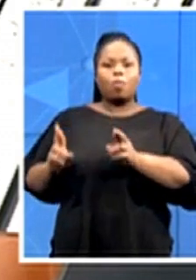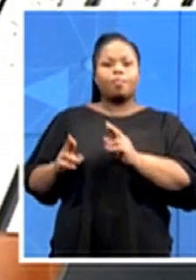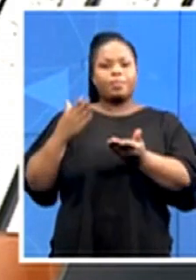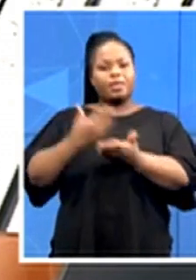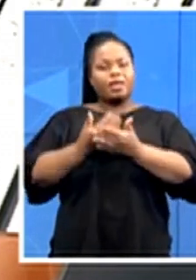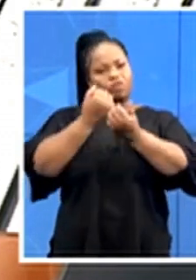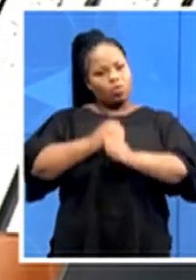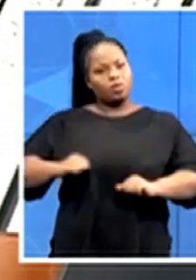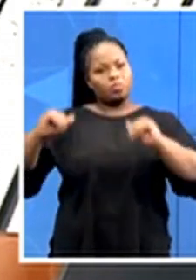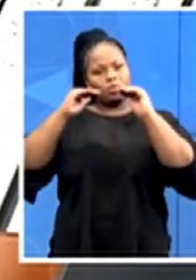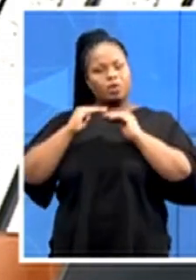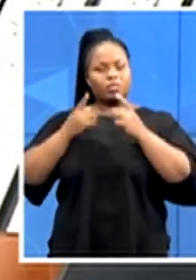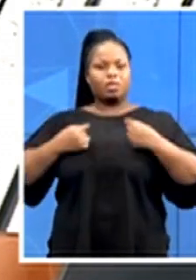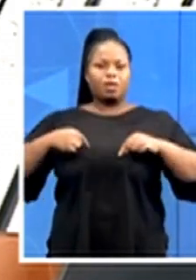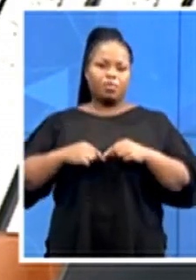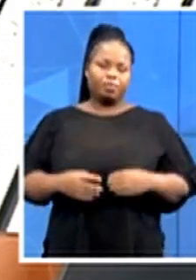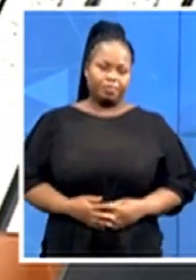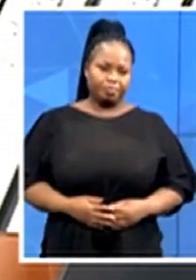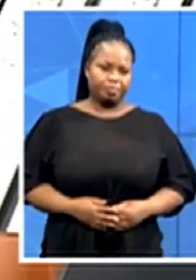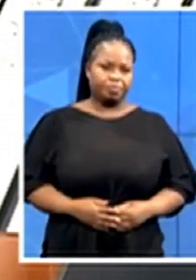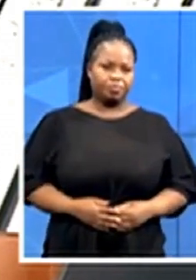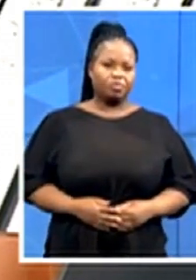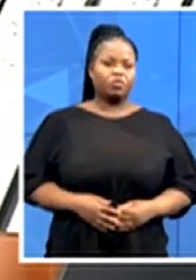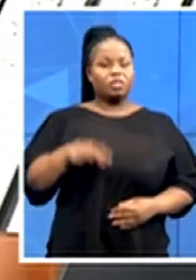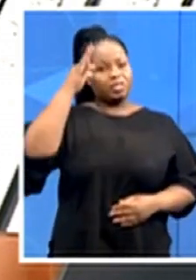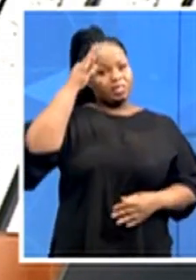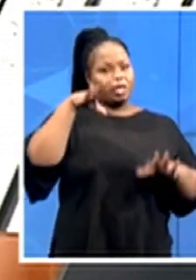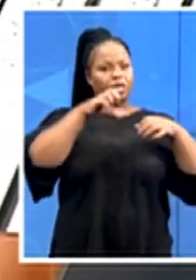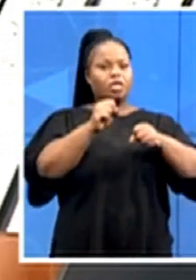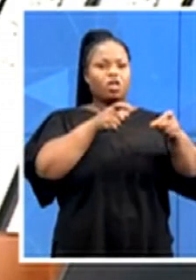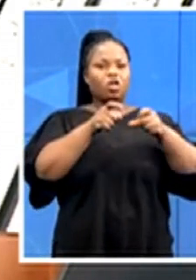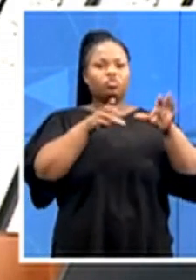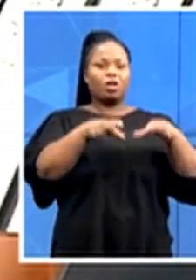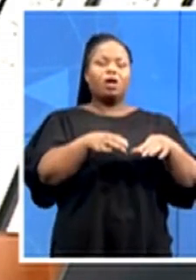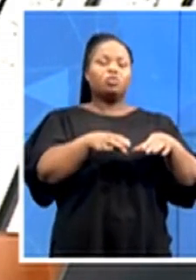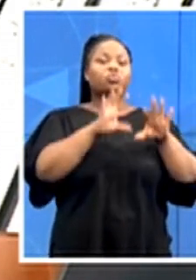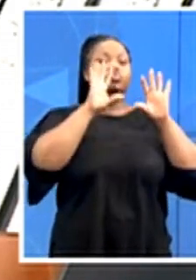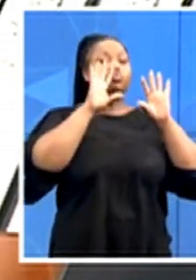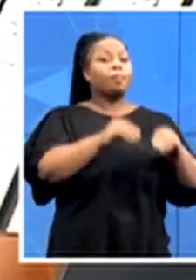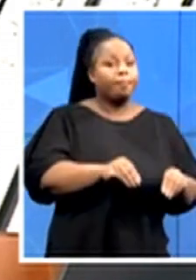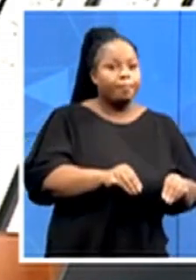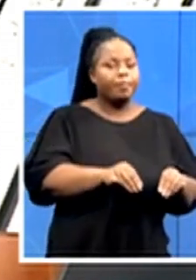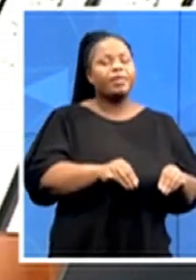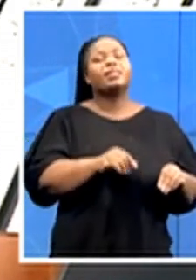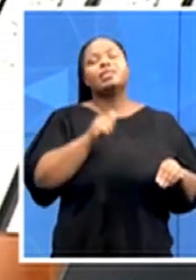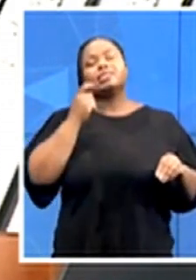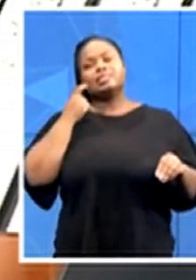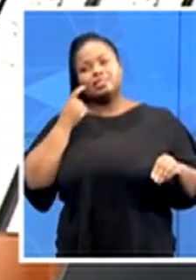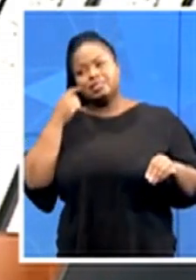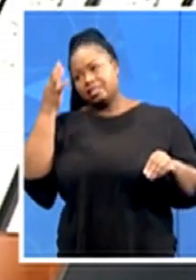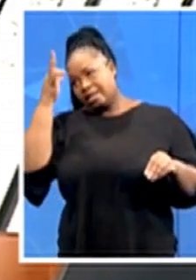Putting an end to state capture will enable the state to focus its efforts and resources